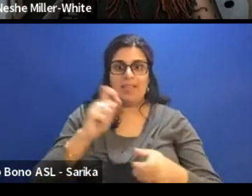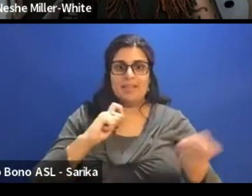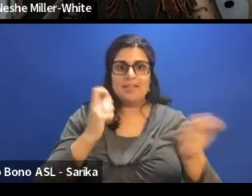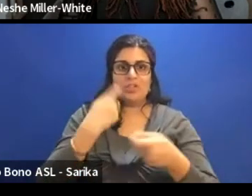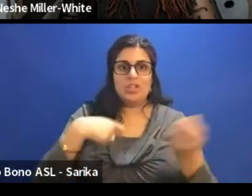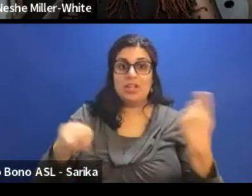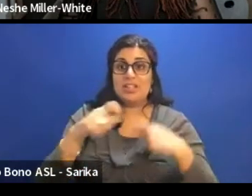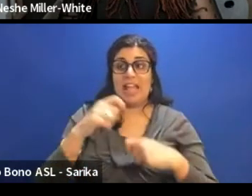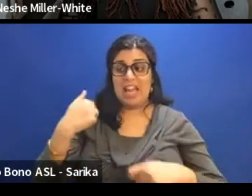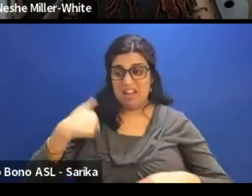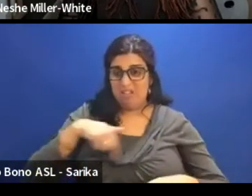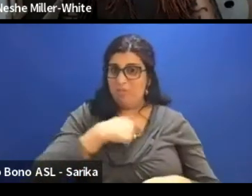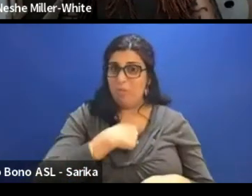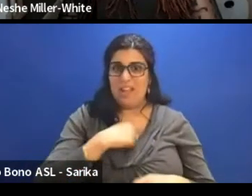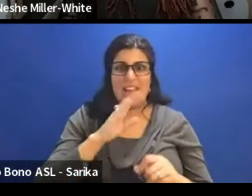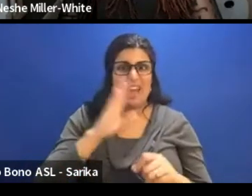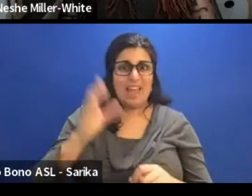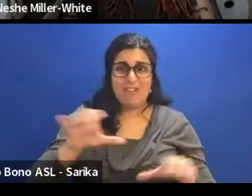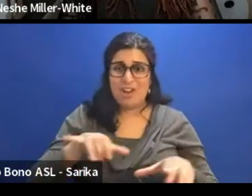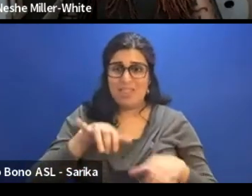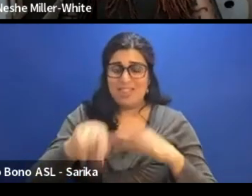we just kind of jumped in